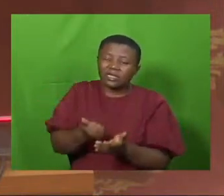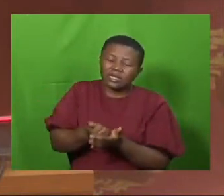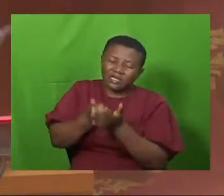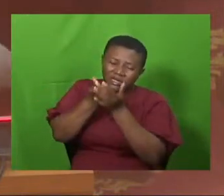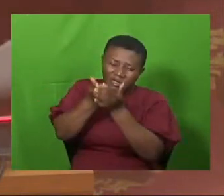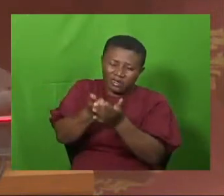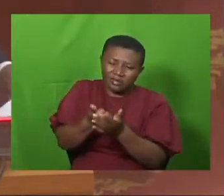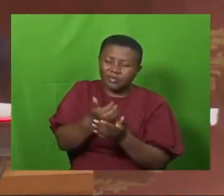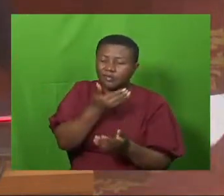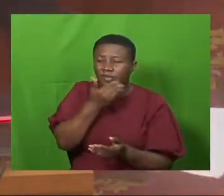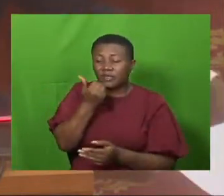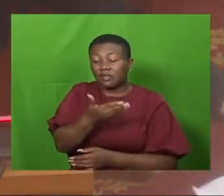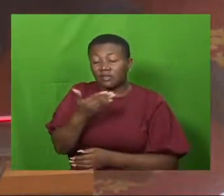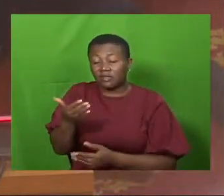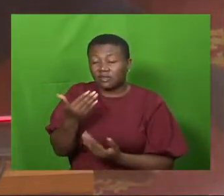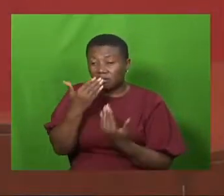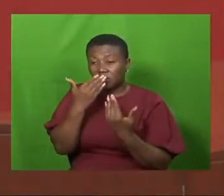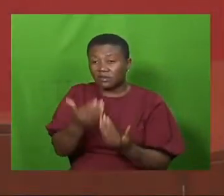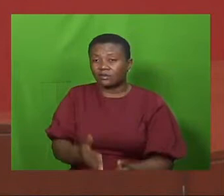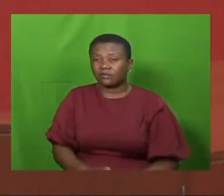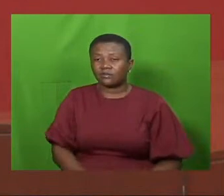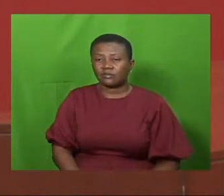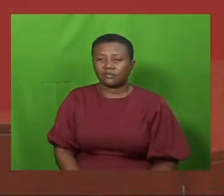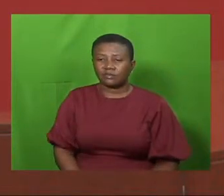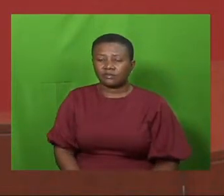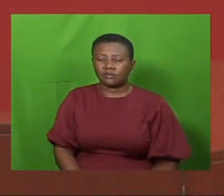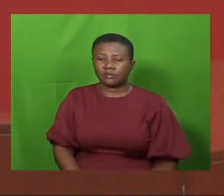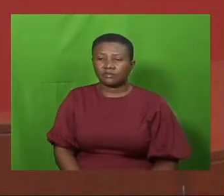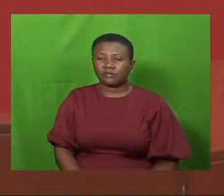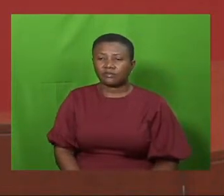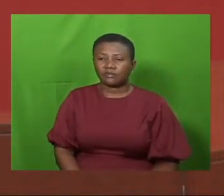I so thank you. Very well.